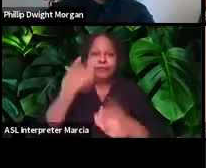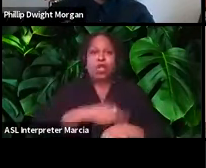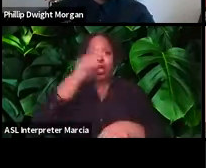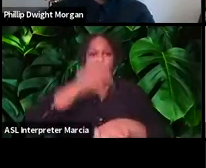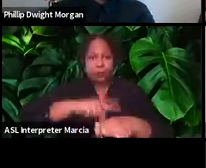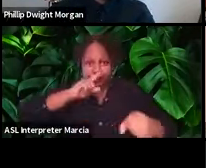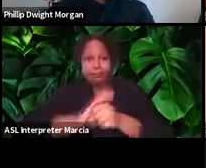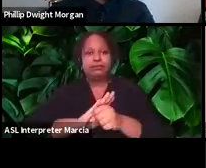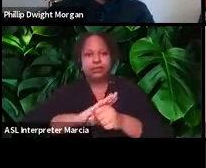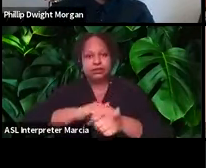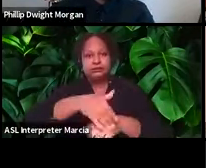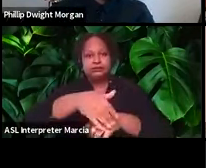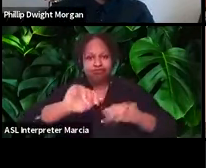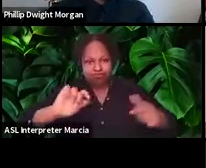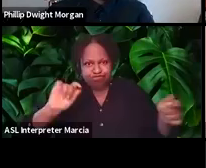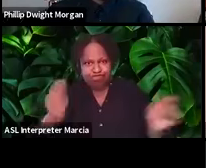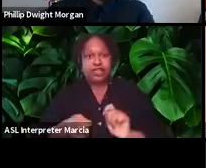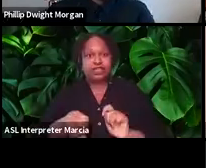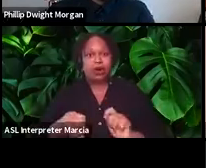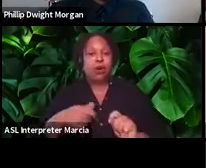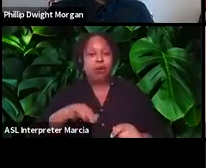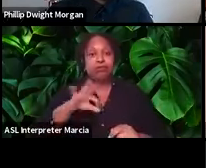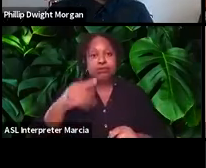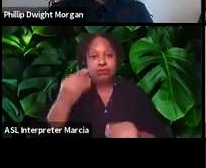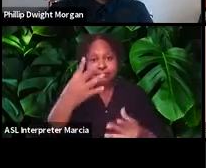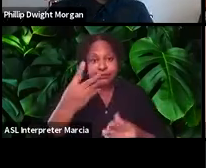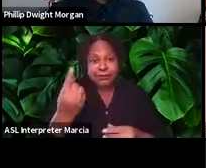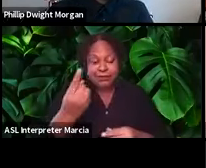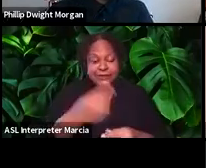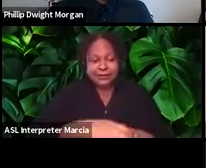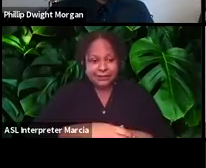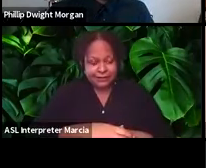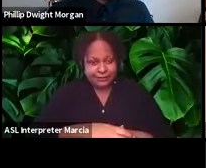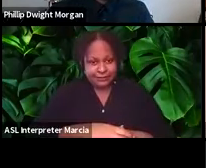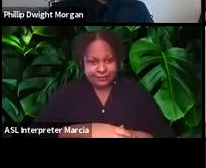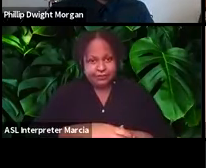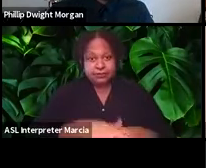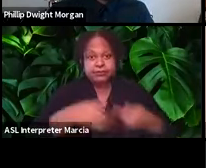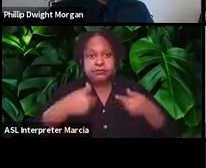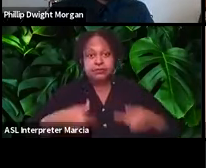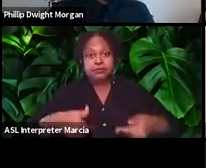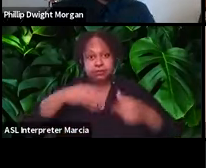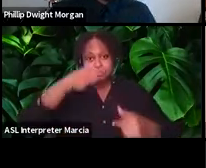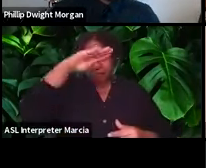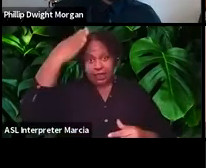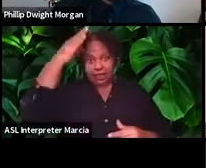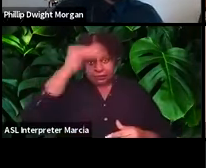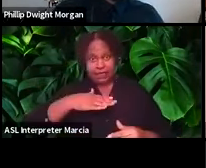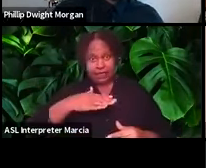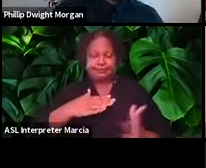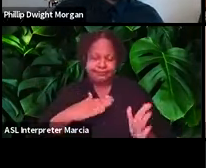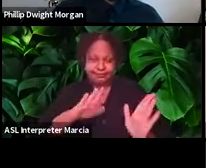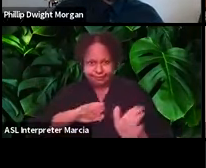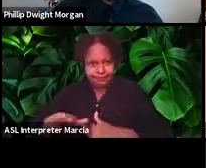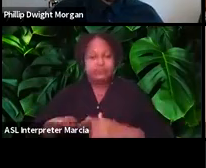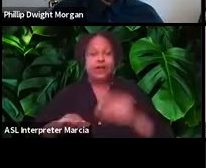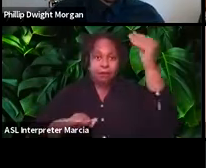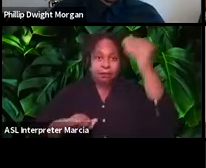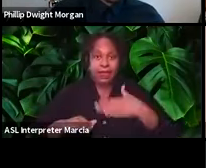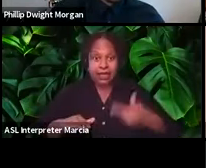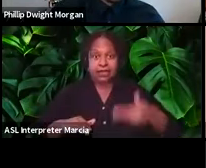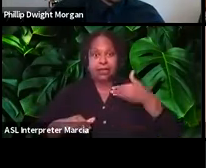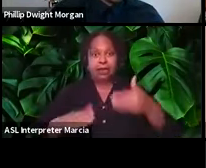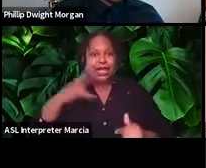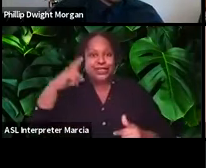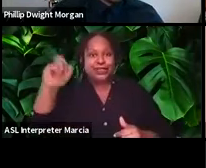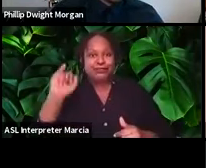commitments. Because imagine this, I'll share this. As a Black man, but as a man, I wanted, my dream